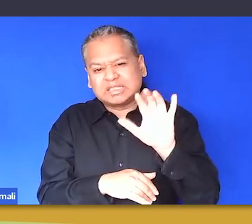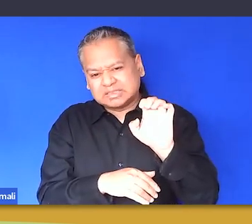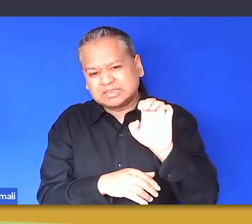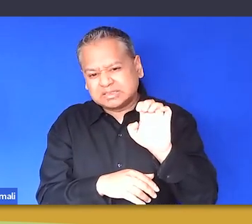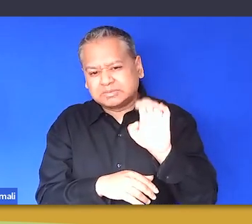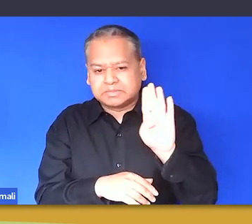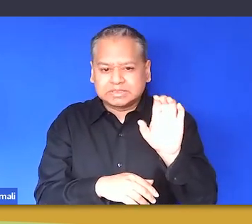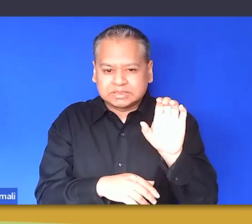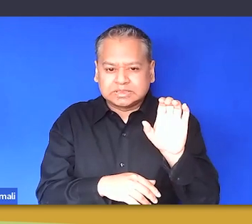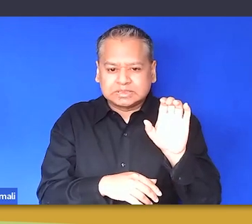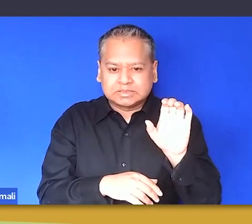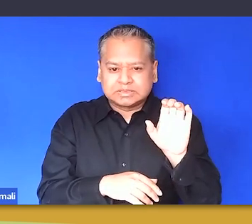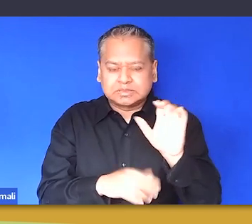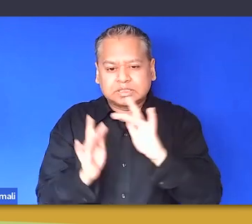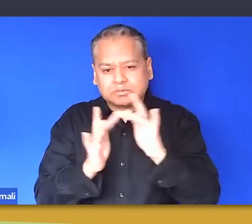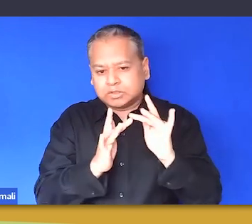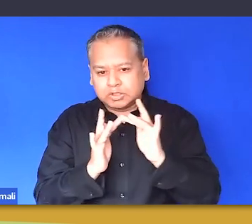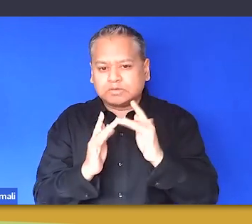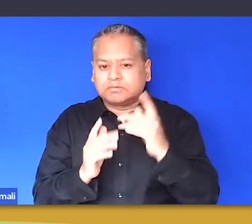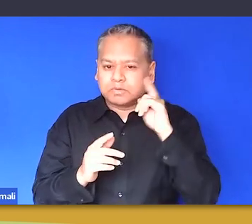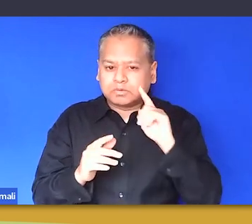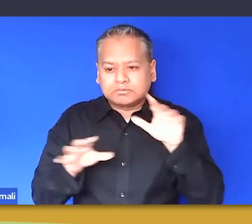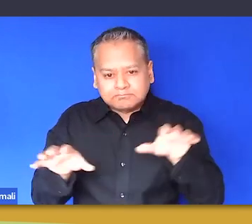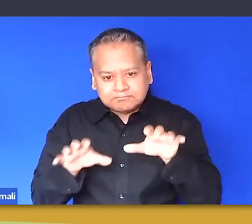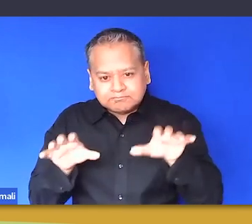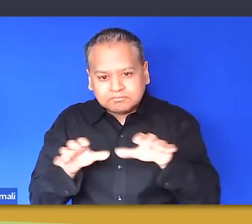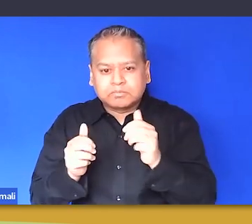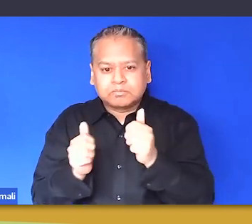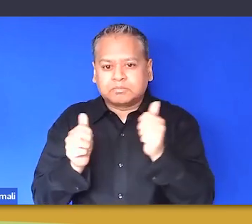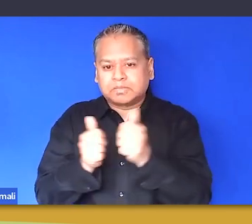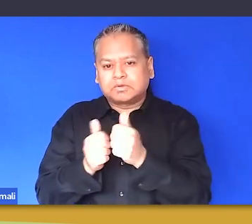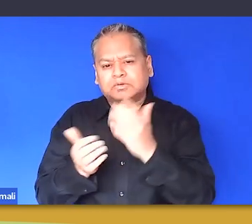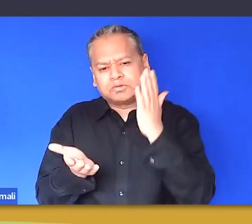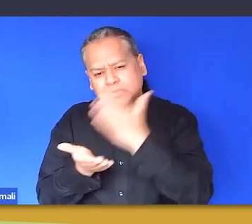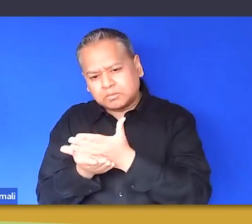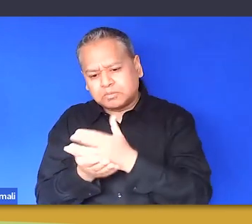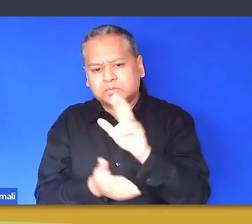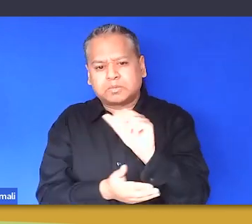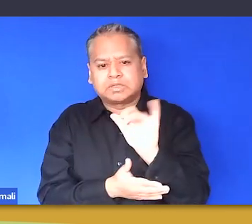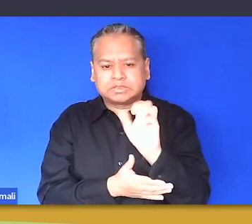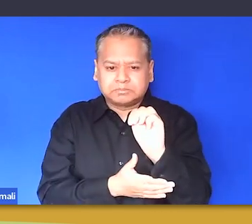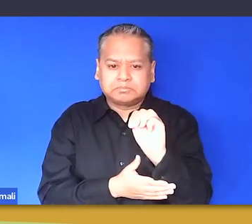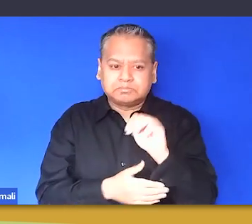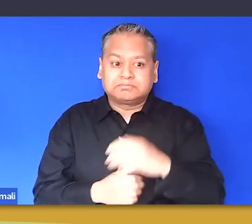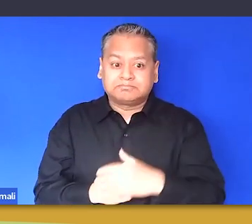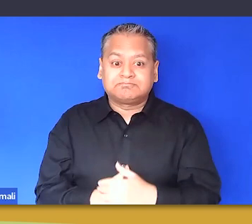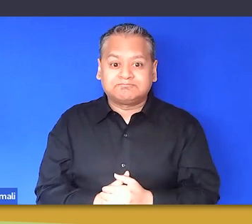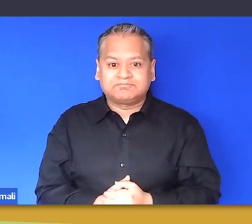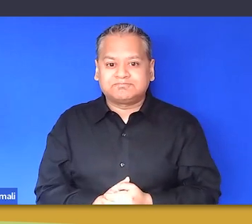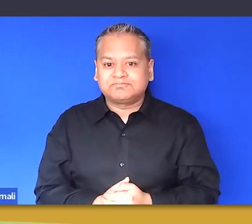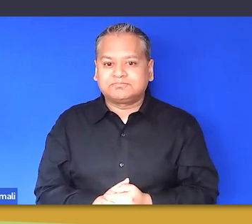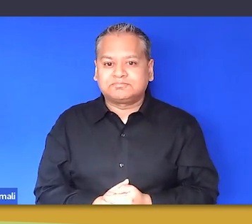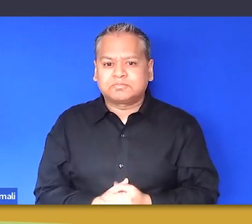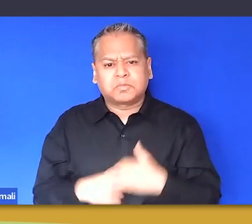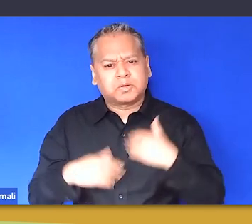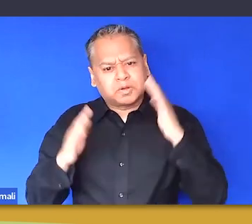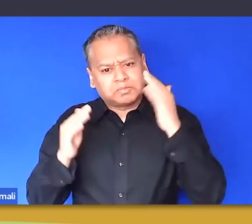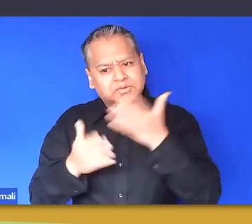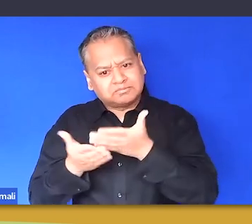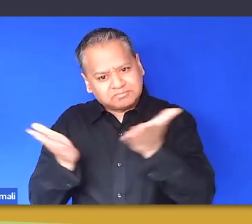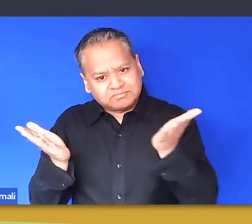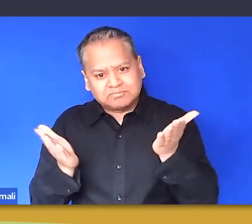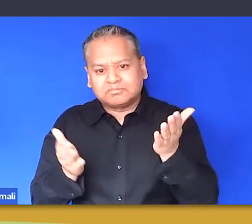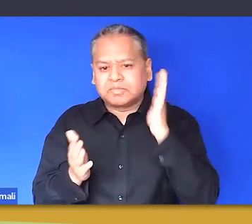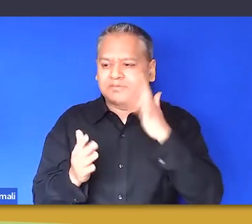hope that you are inspired by the stories of tonight's recipients and encouraged to take actions against